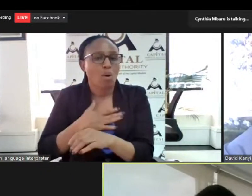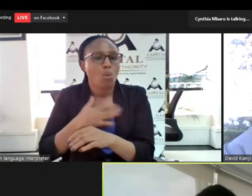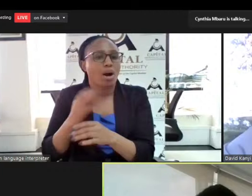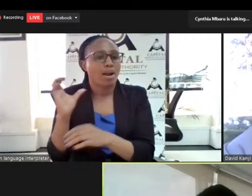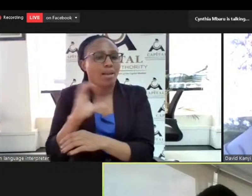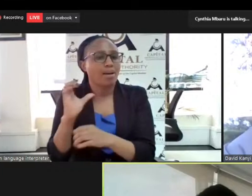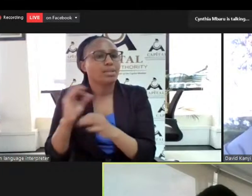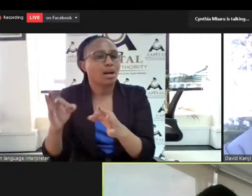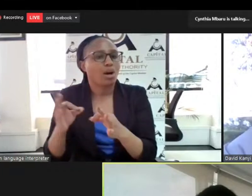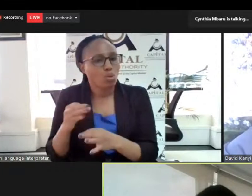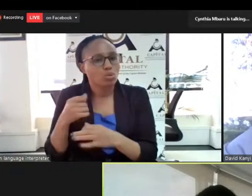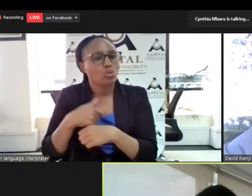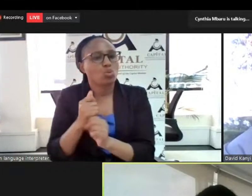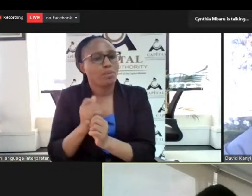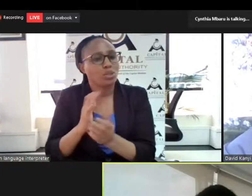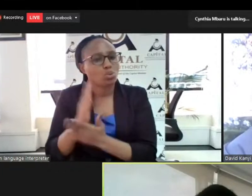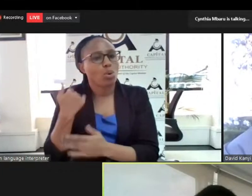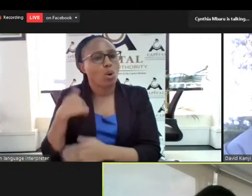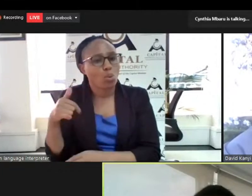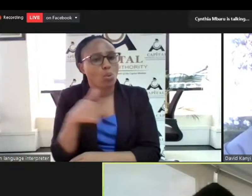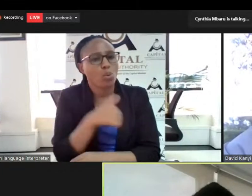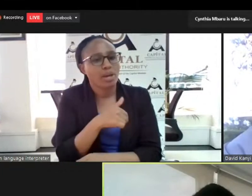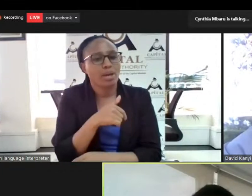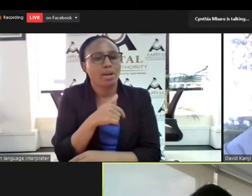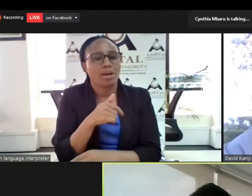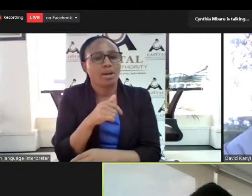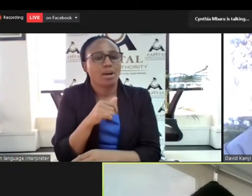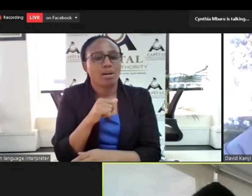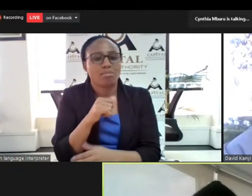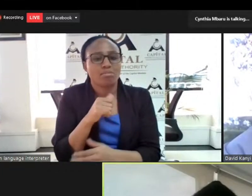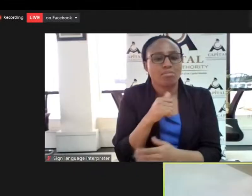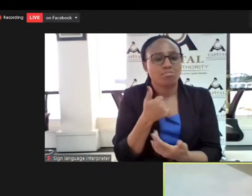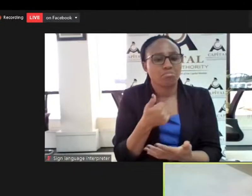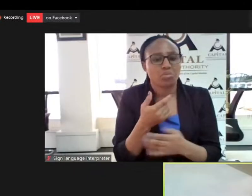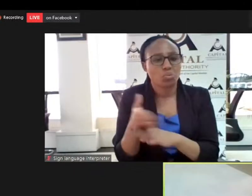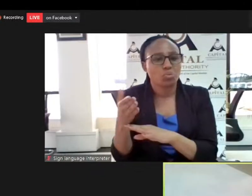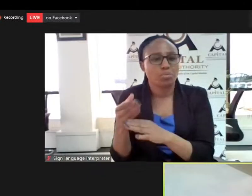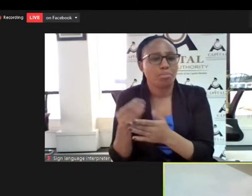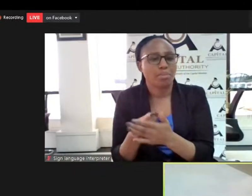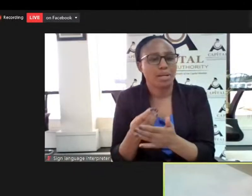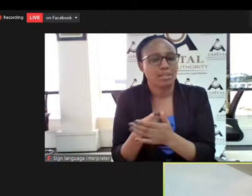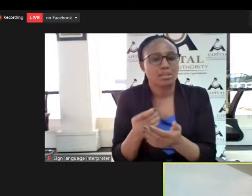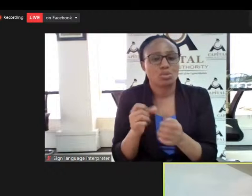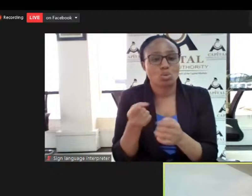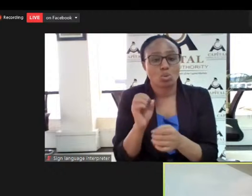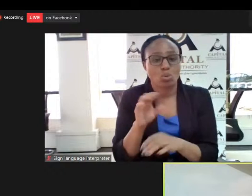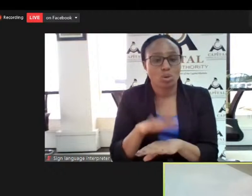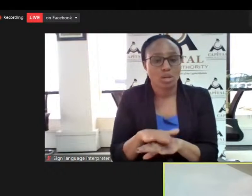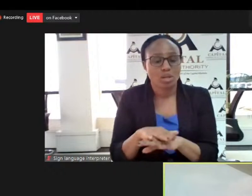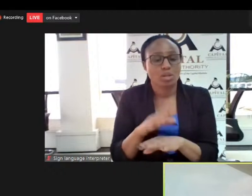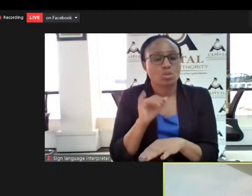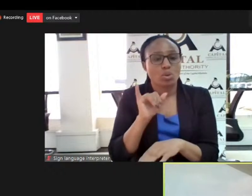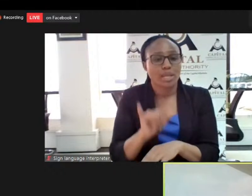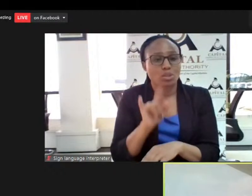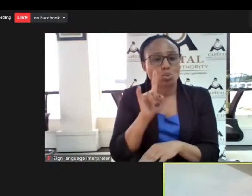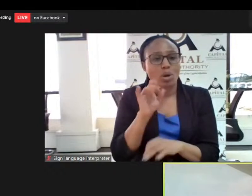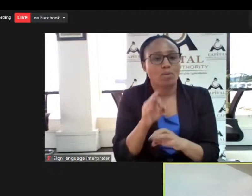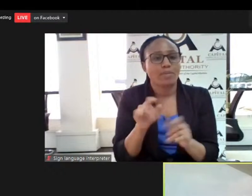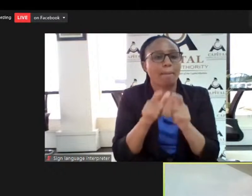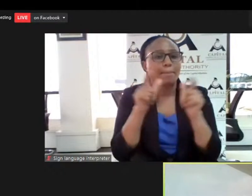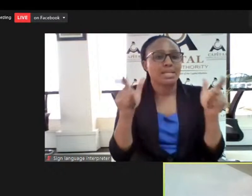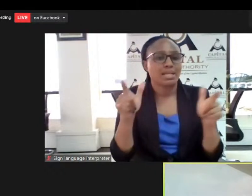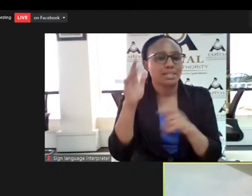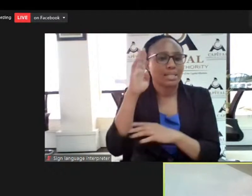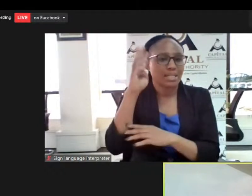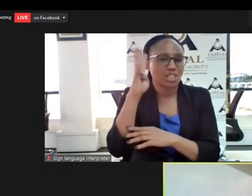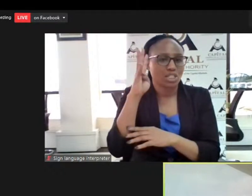that we are not mixing office money with client money and so on. So I think that is one of the biggest initiatives. I